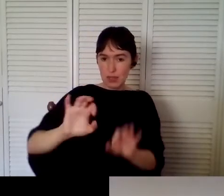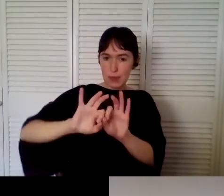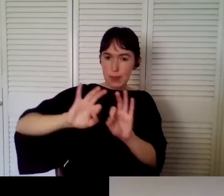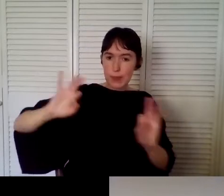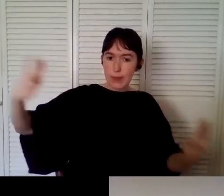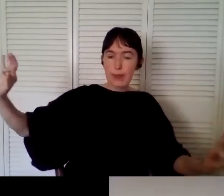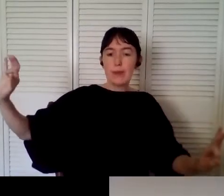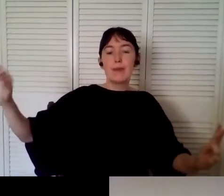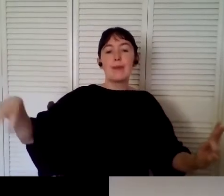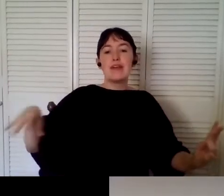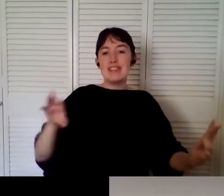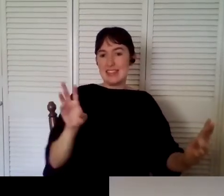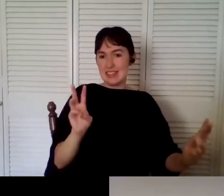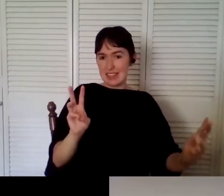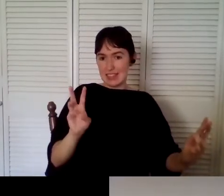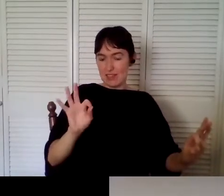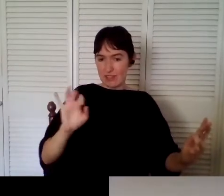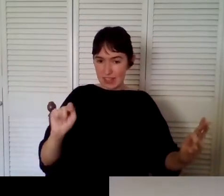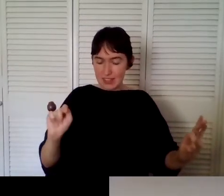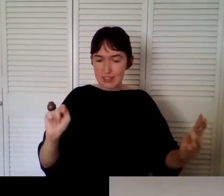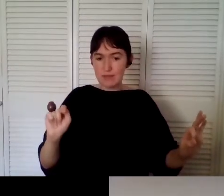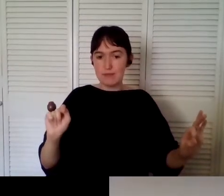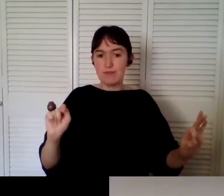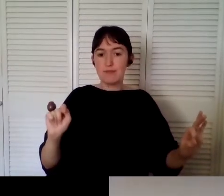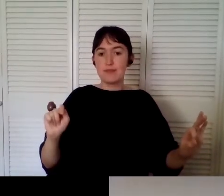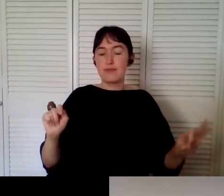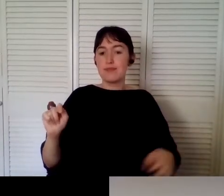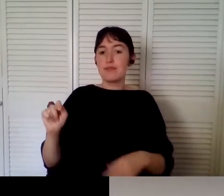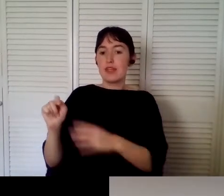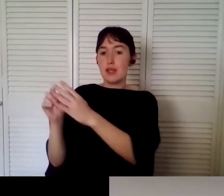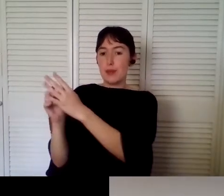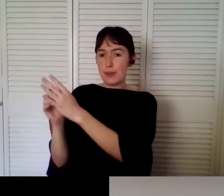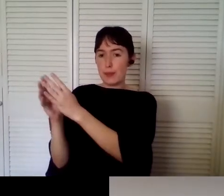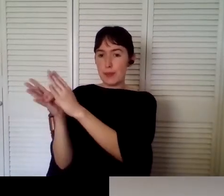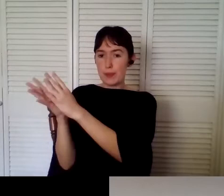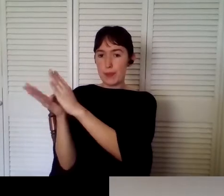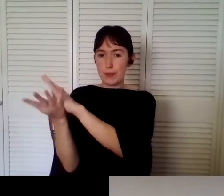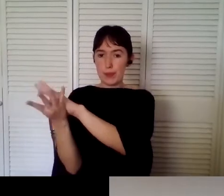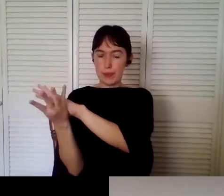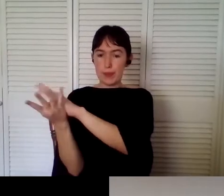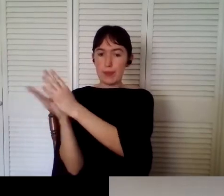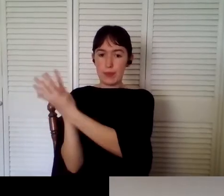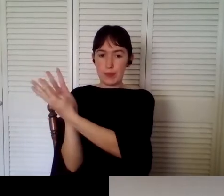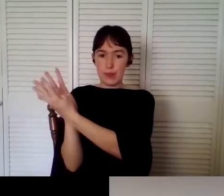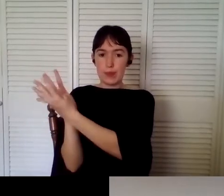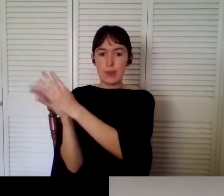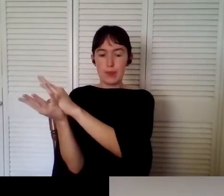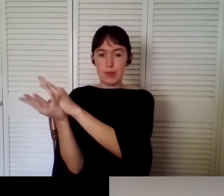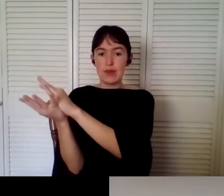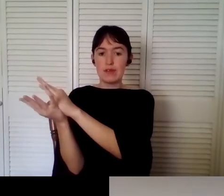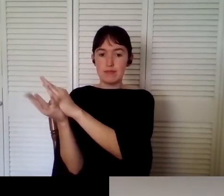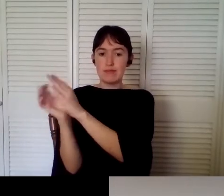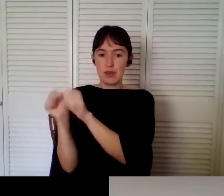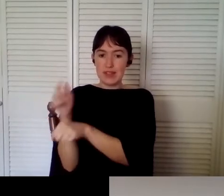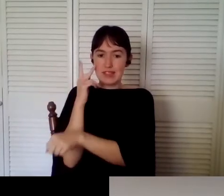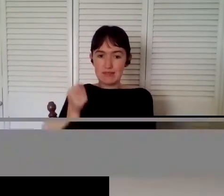Wow. And the feathers here have a spiral to them that you can kind of see, if I can get it at the right angle. You can totally see that.